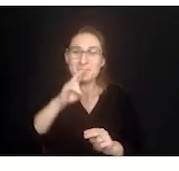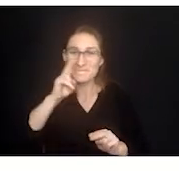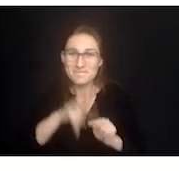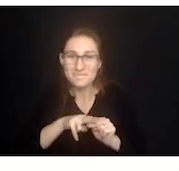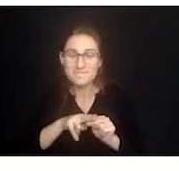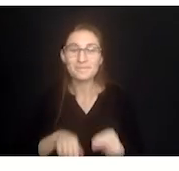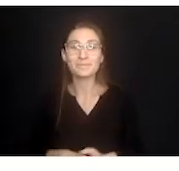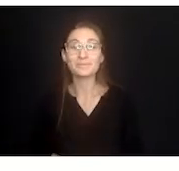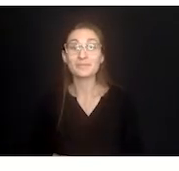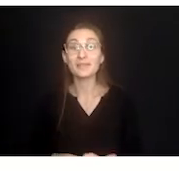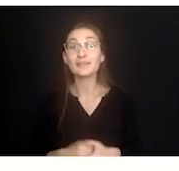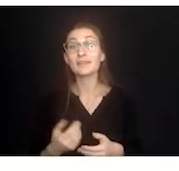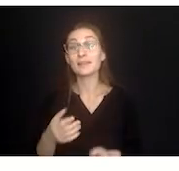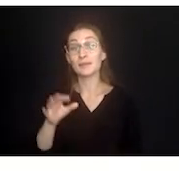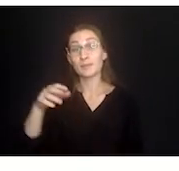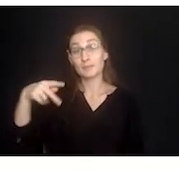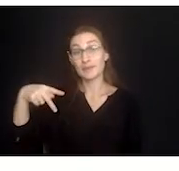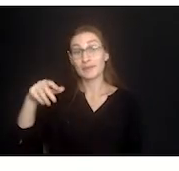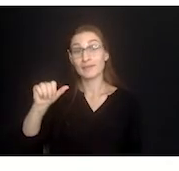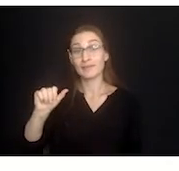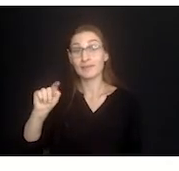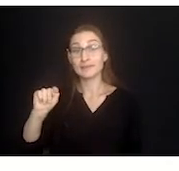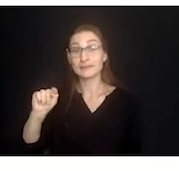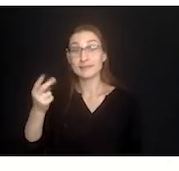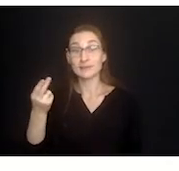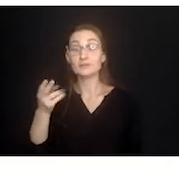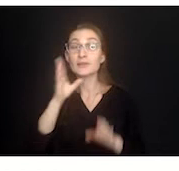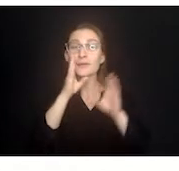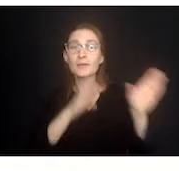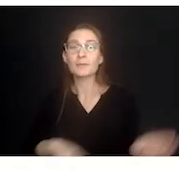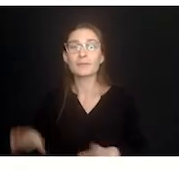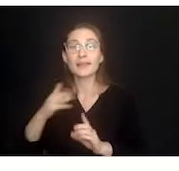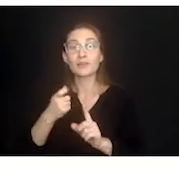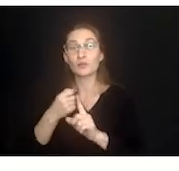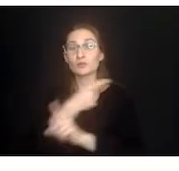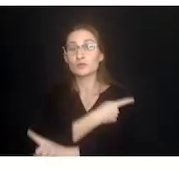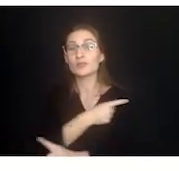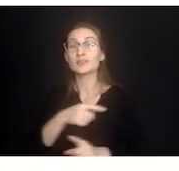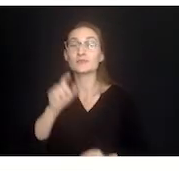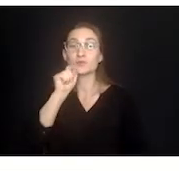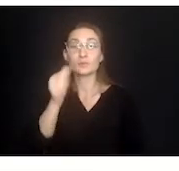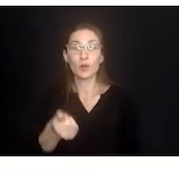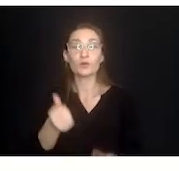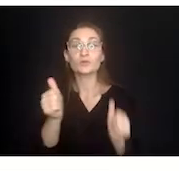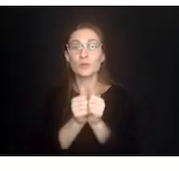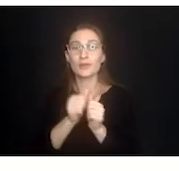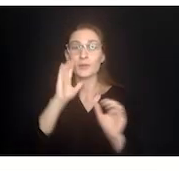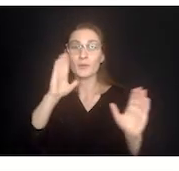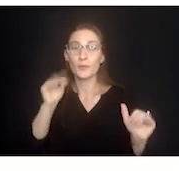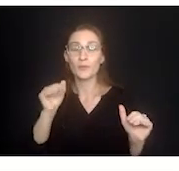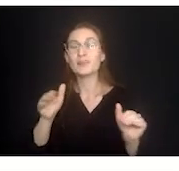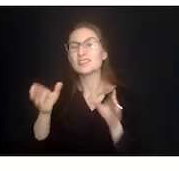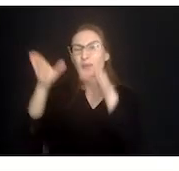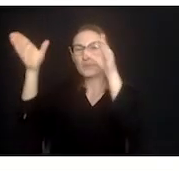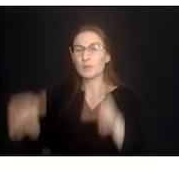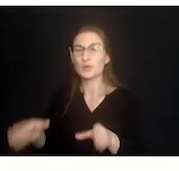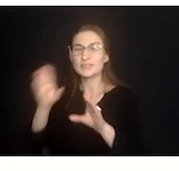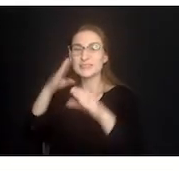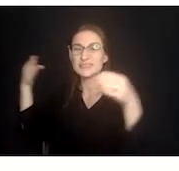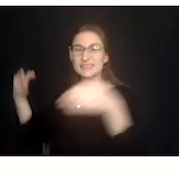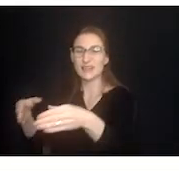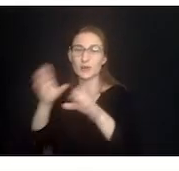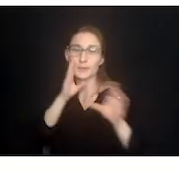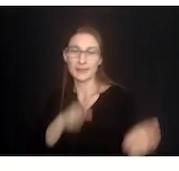This was a fun thing for us to do, planning alternative tomorrows with hope, the PATH process. And this